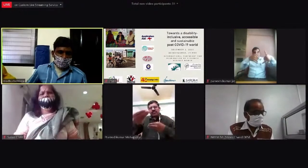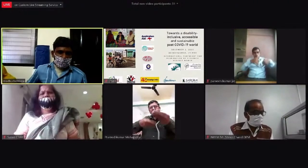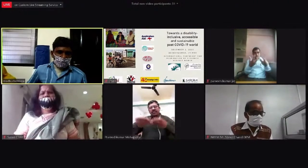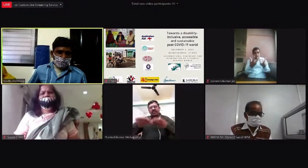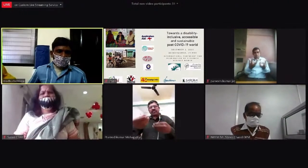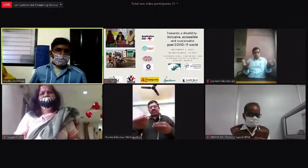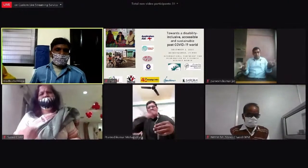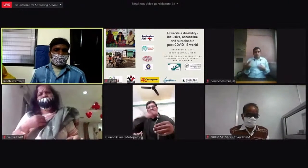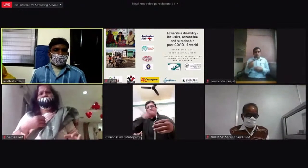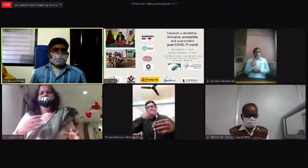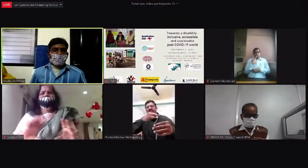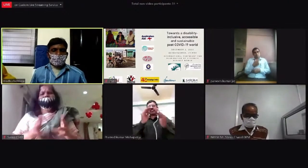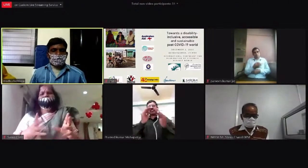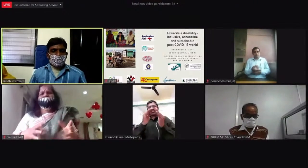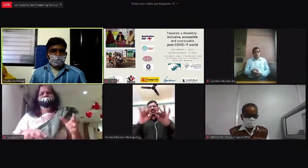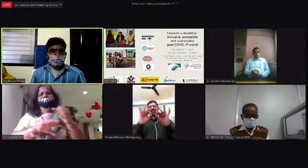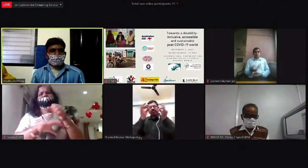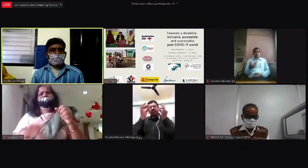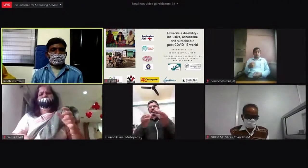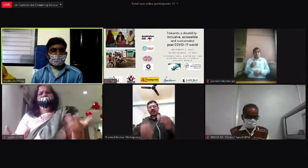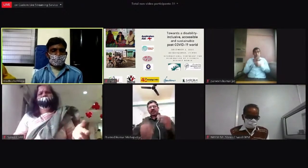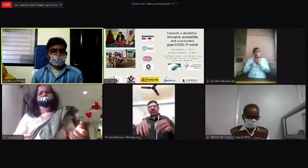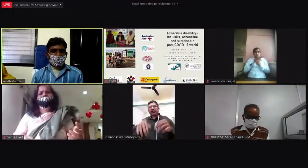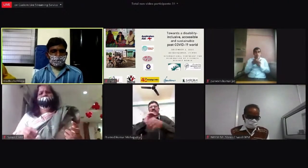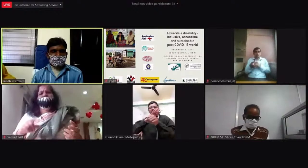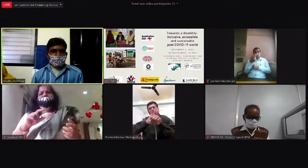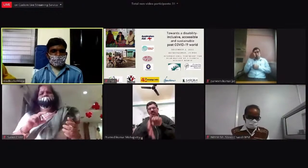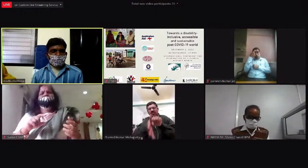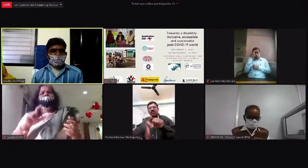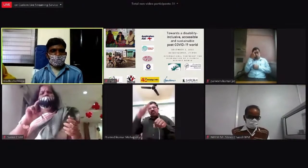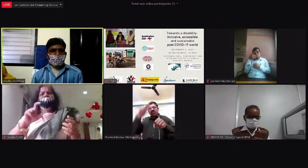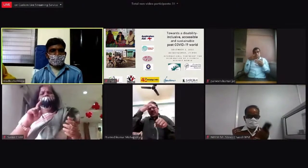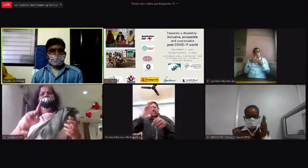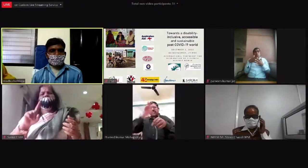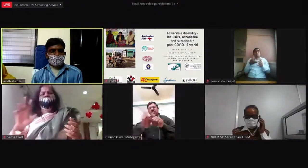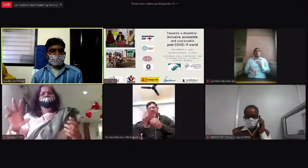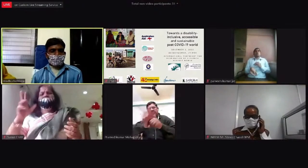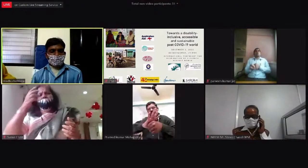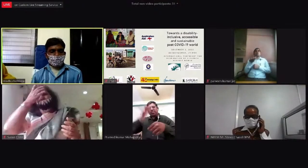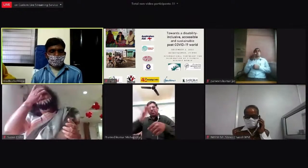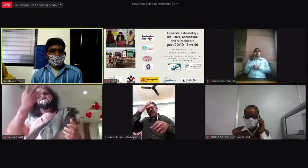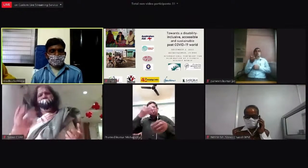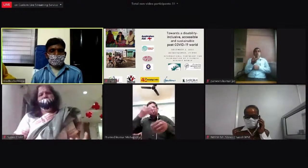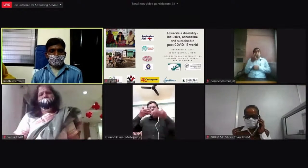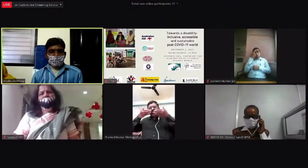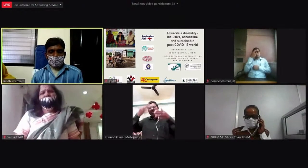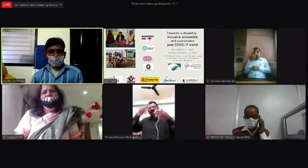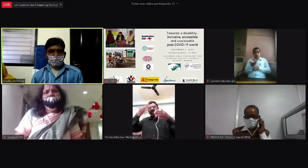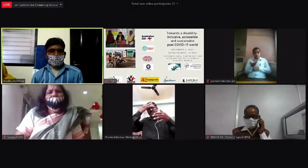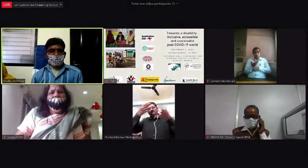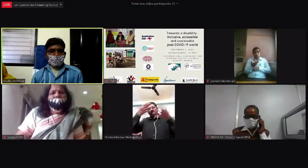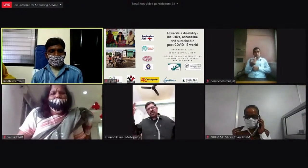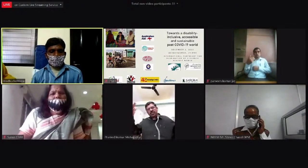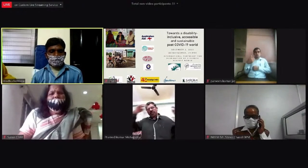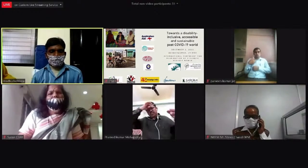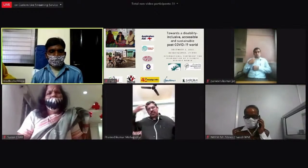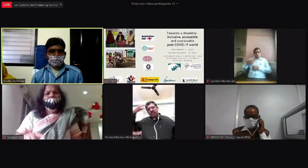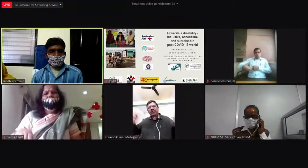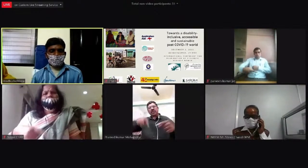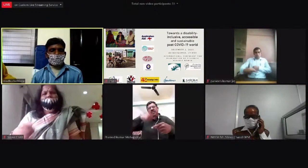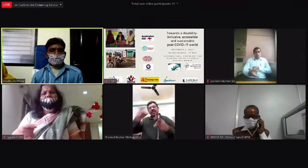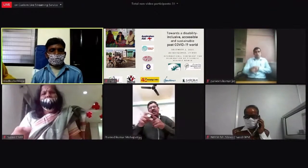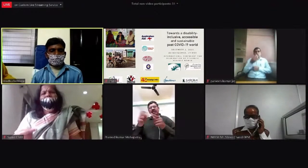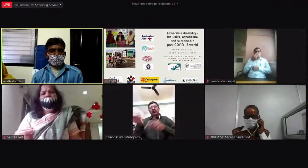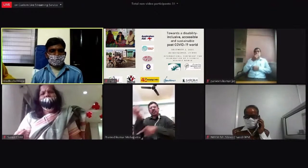and biscuit and toffees for children. And during the COVID-19, it was very problematic for me. Otherwise,